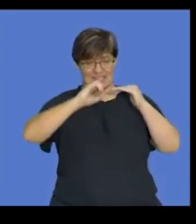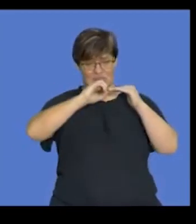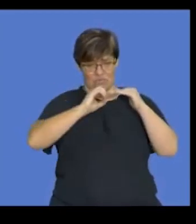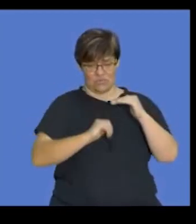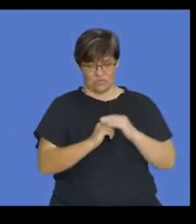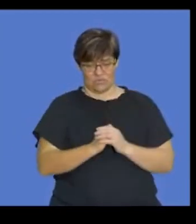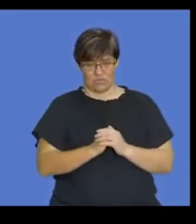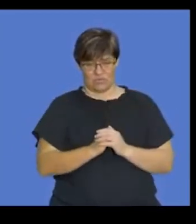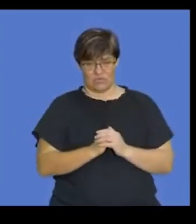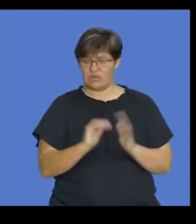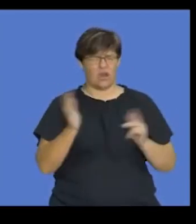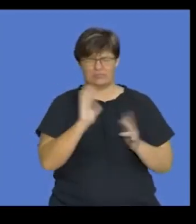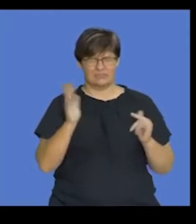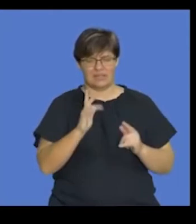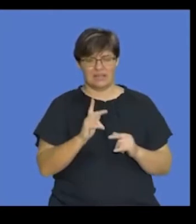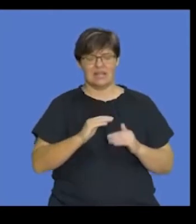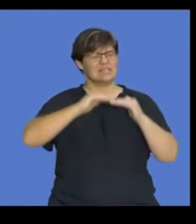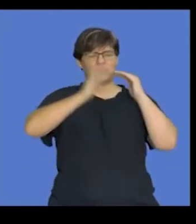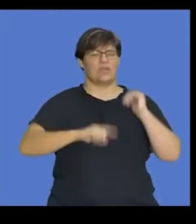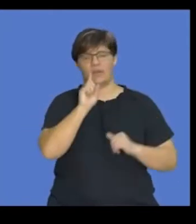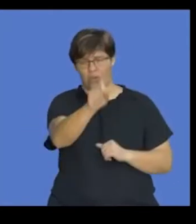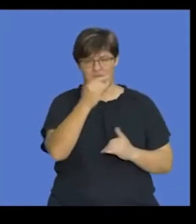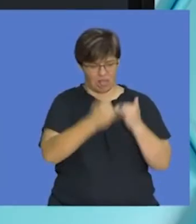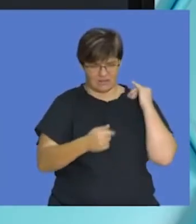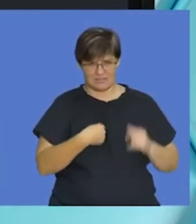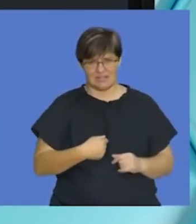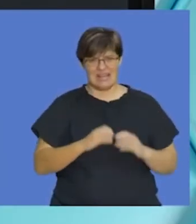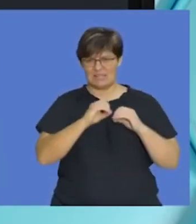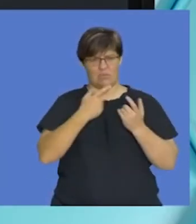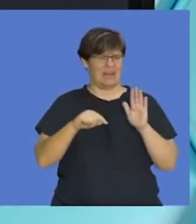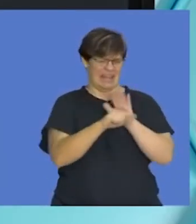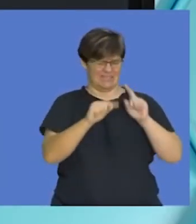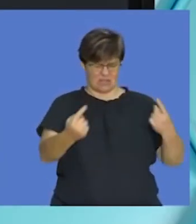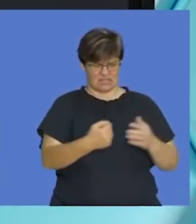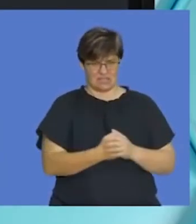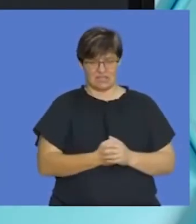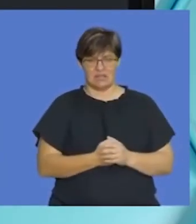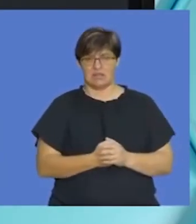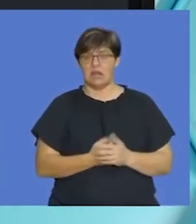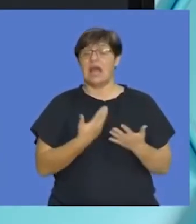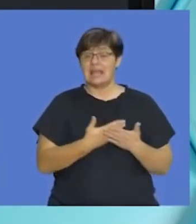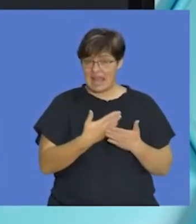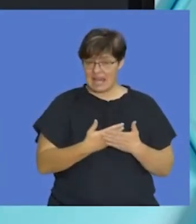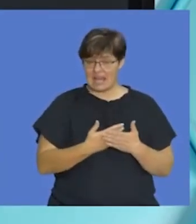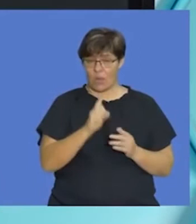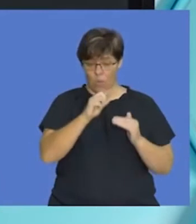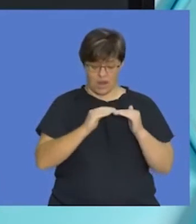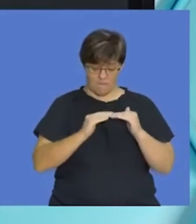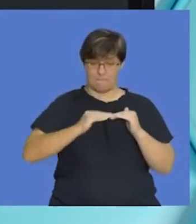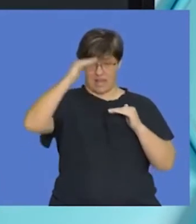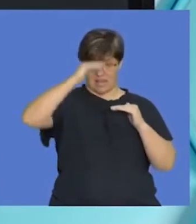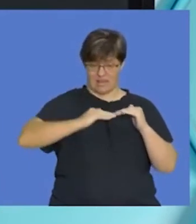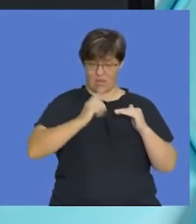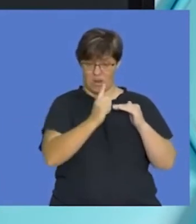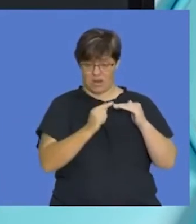0. Okay? They can be big, not smaller than 0, smaller than 1. Really, 0, they can't be negative. They